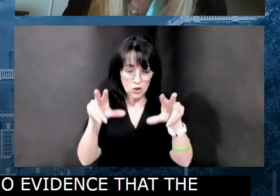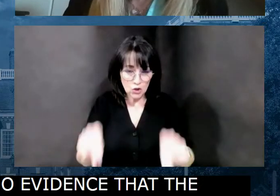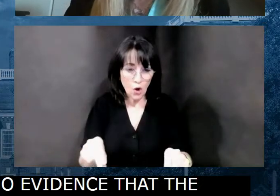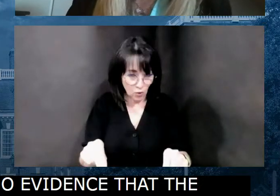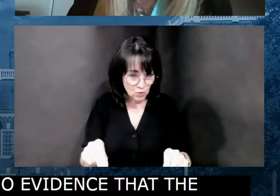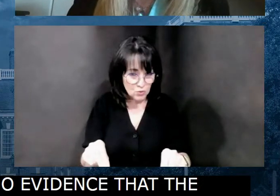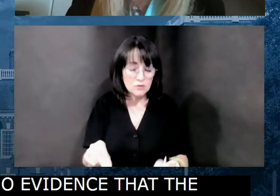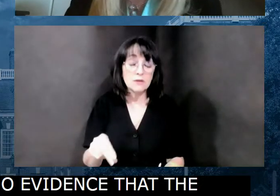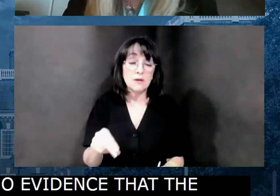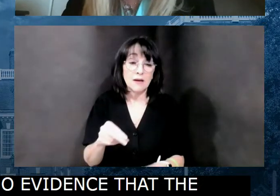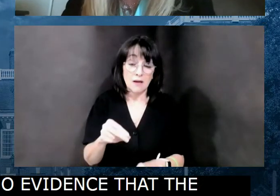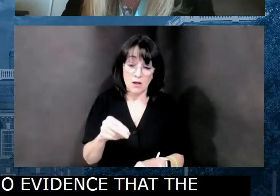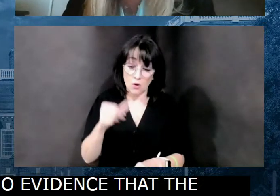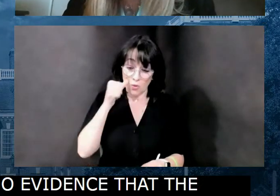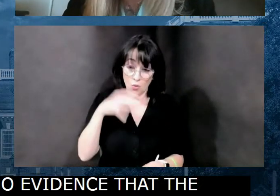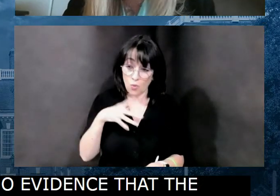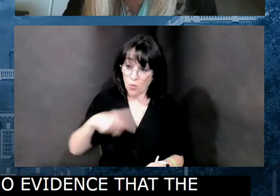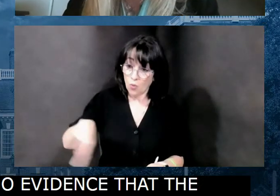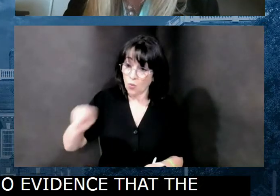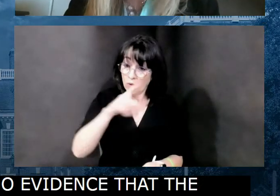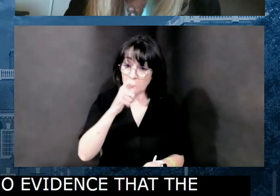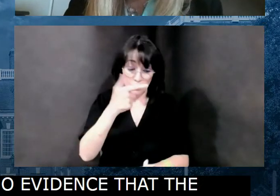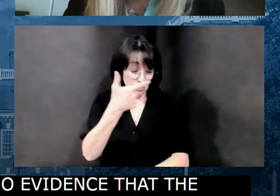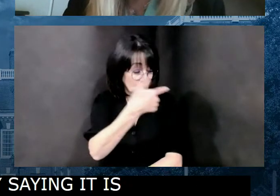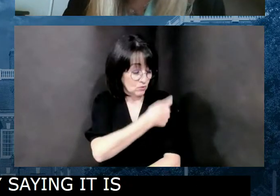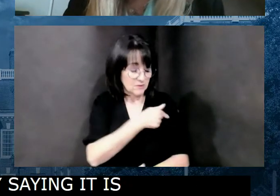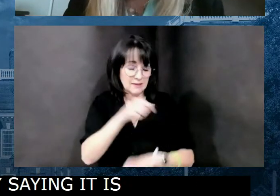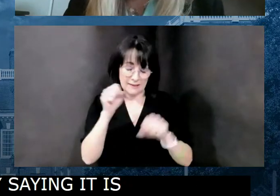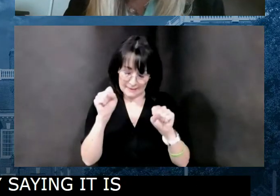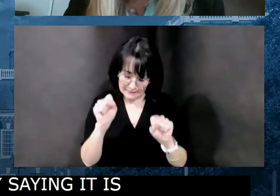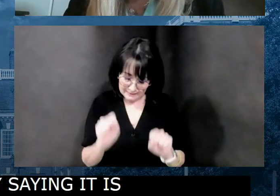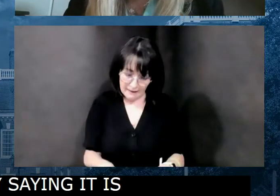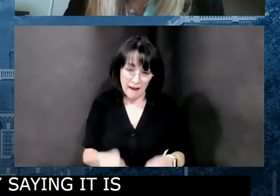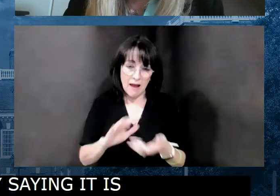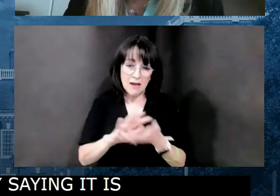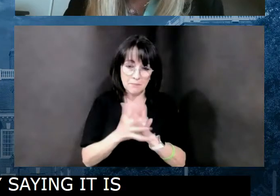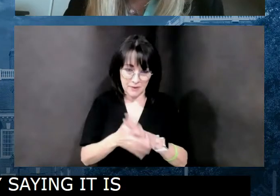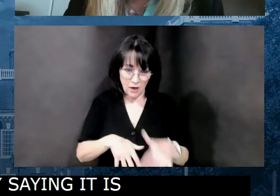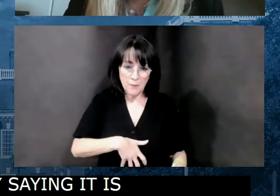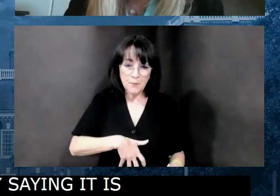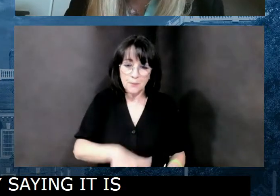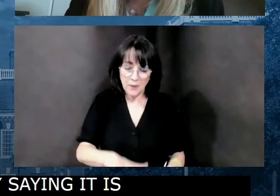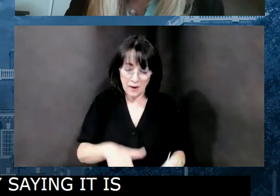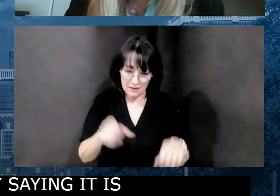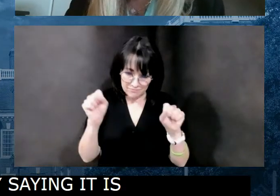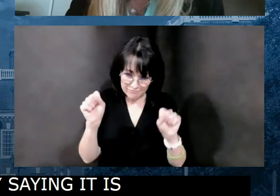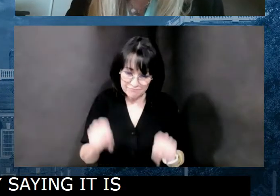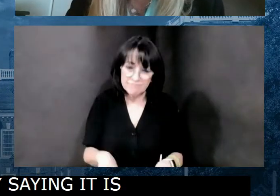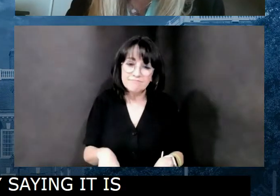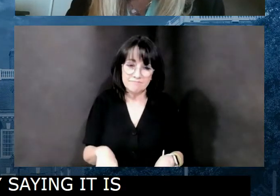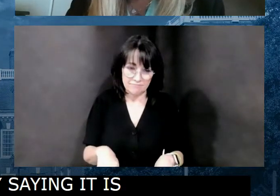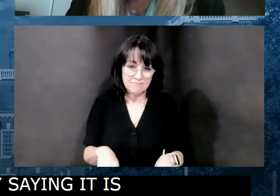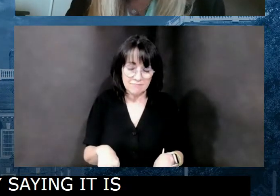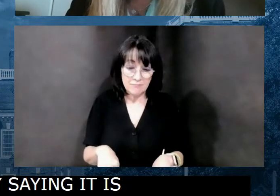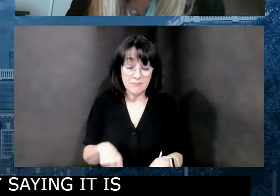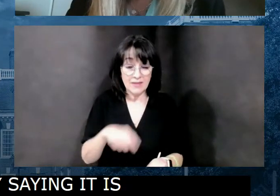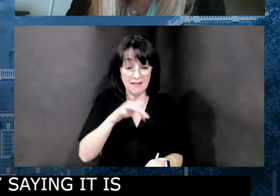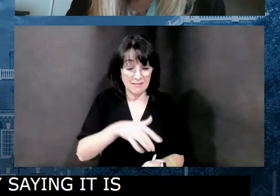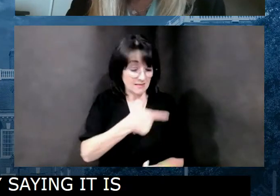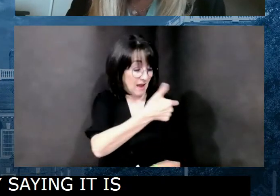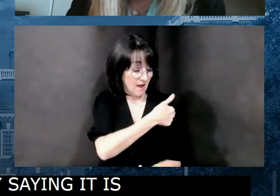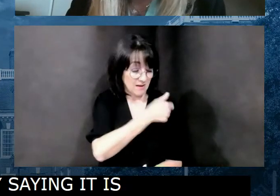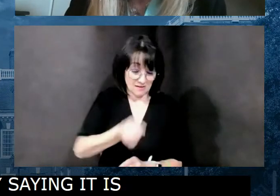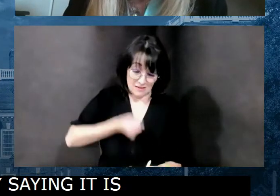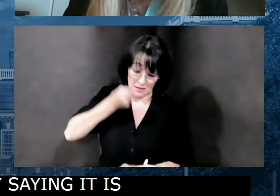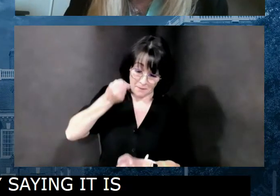following vaccination, and there have been no safety data at all to suggest that the vaccines impact the ability of a woman to